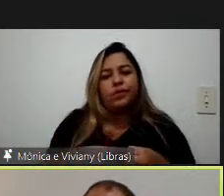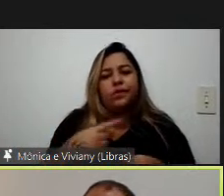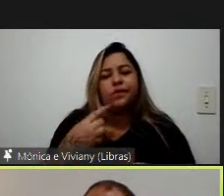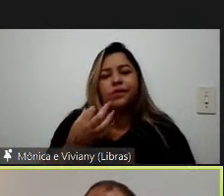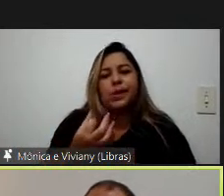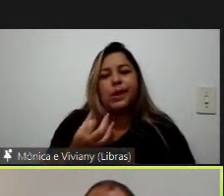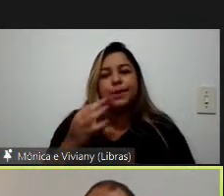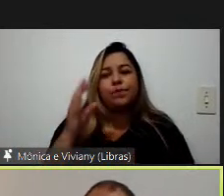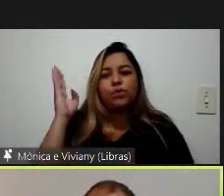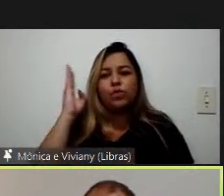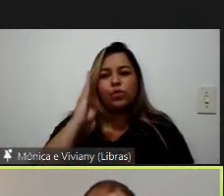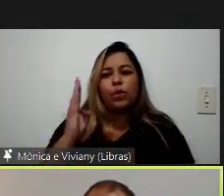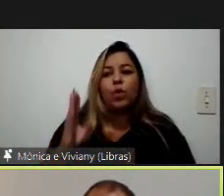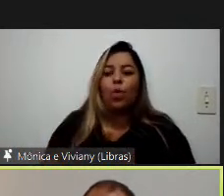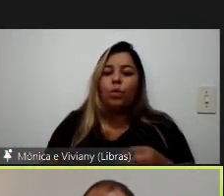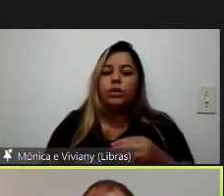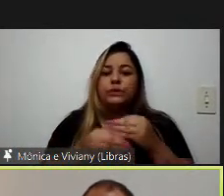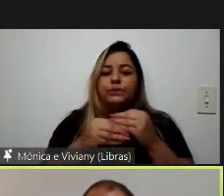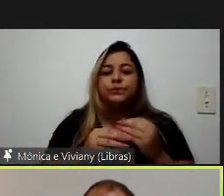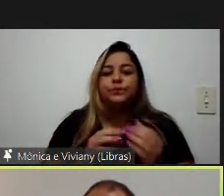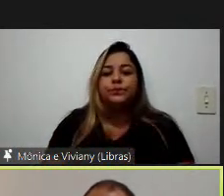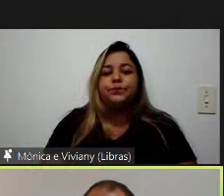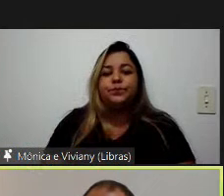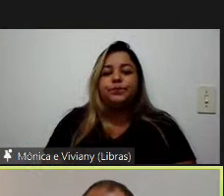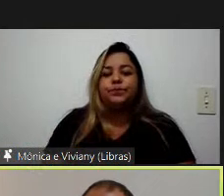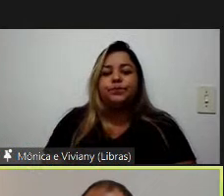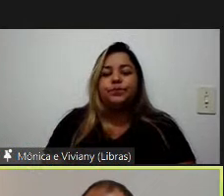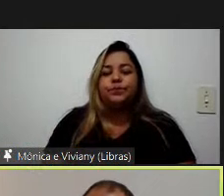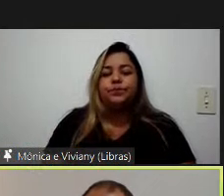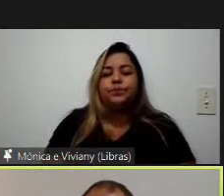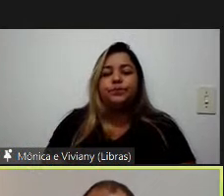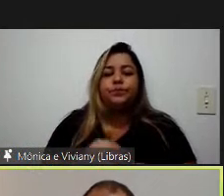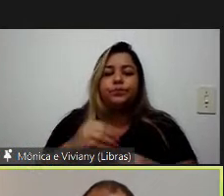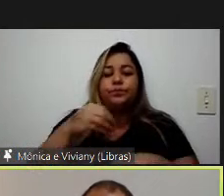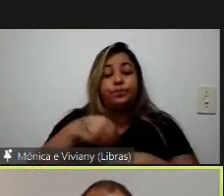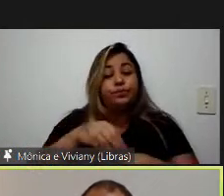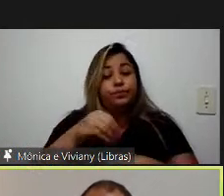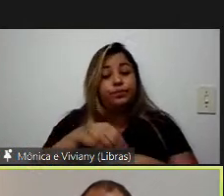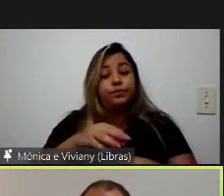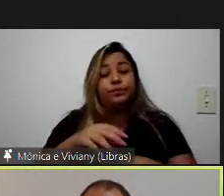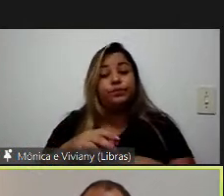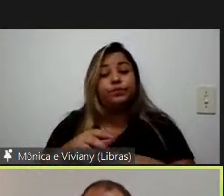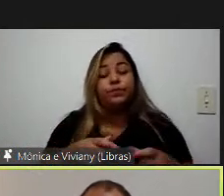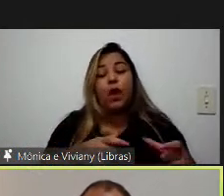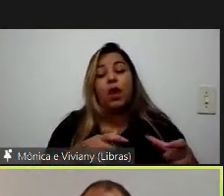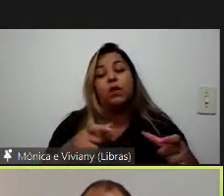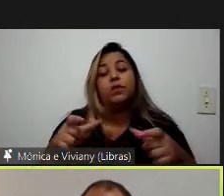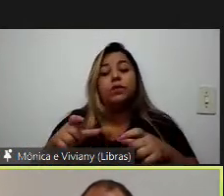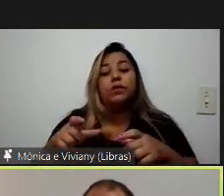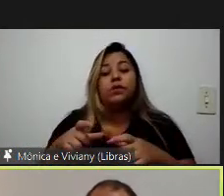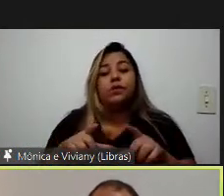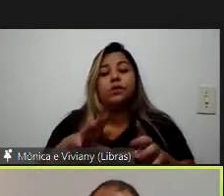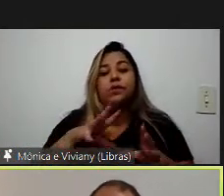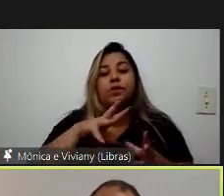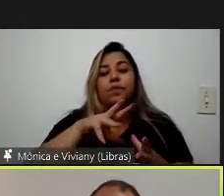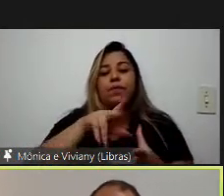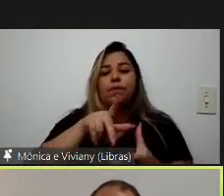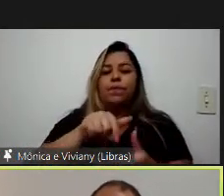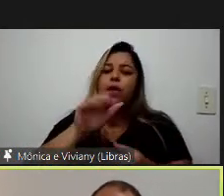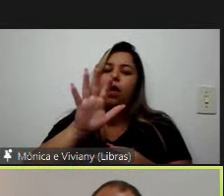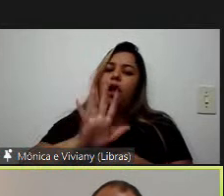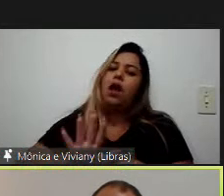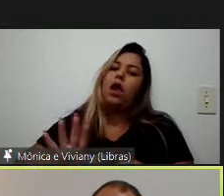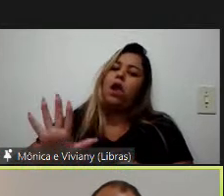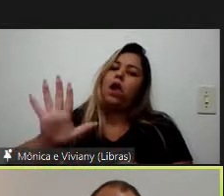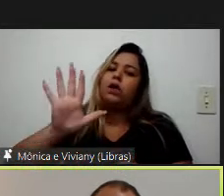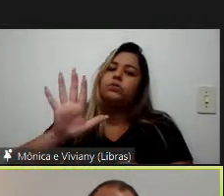really distributed around the world, and also many here in Latin America, including Brazil.